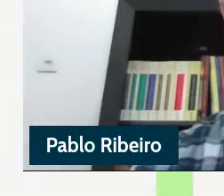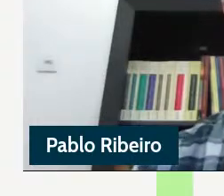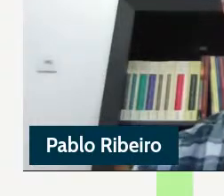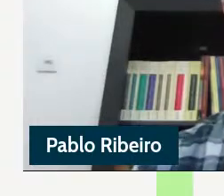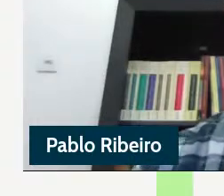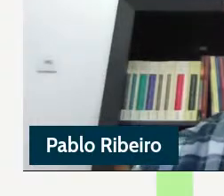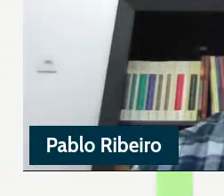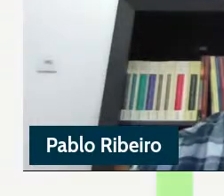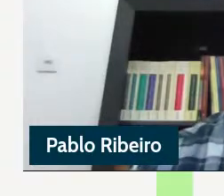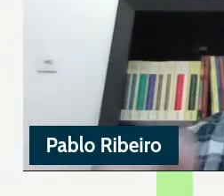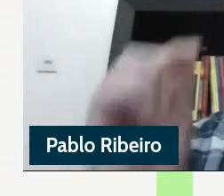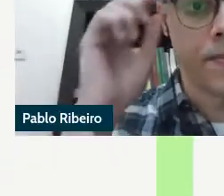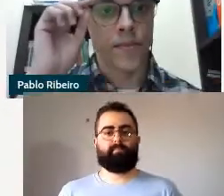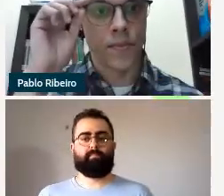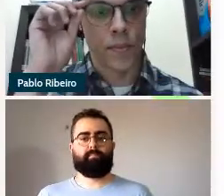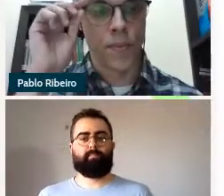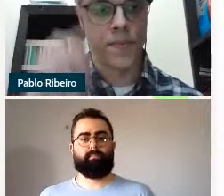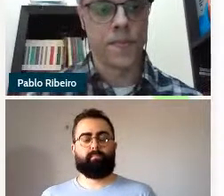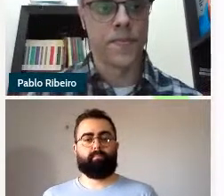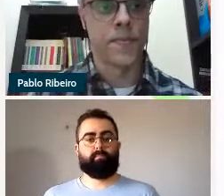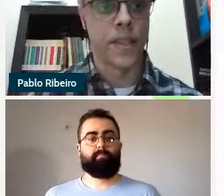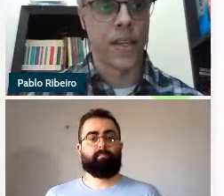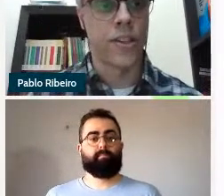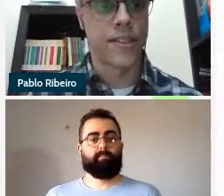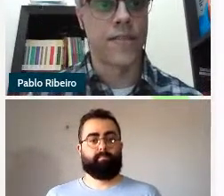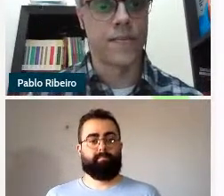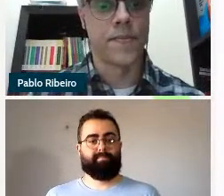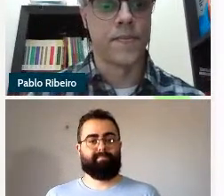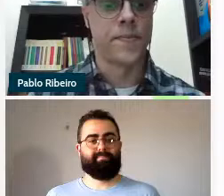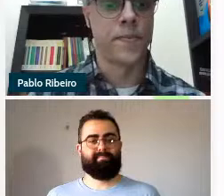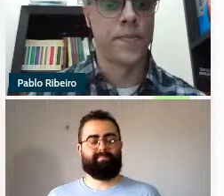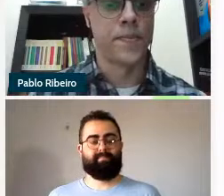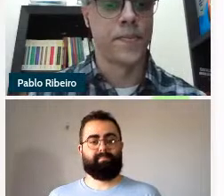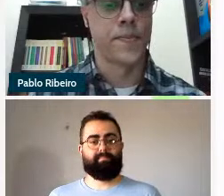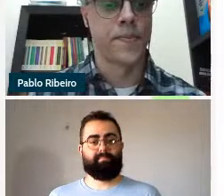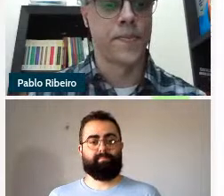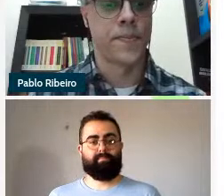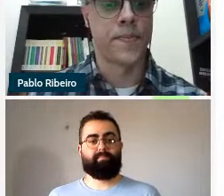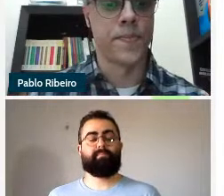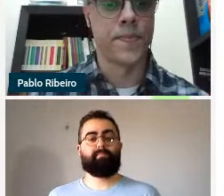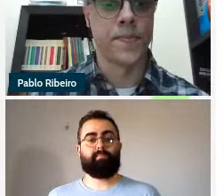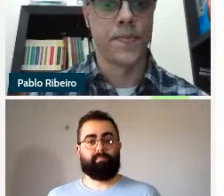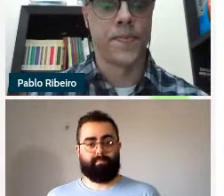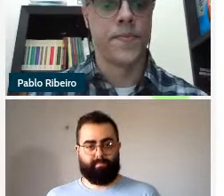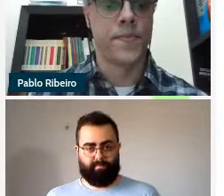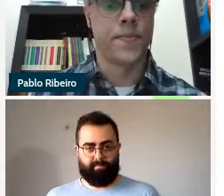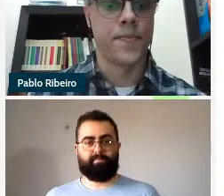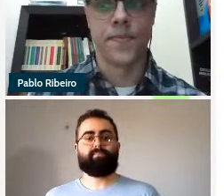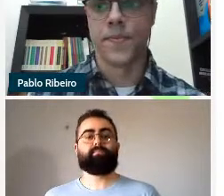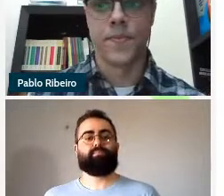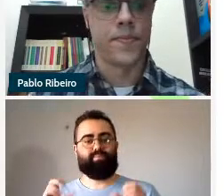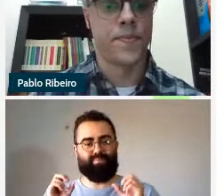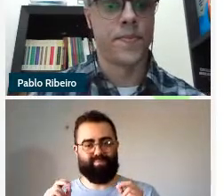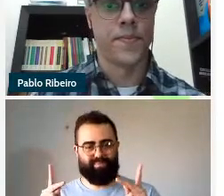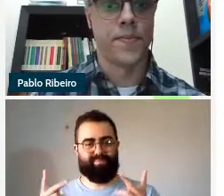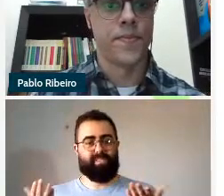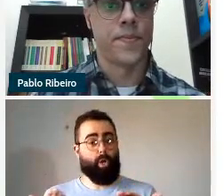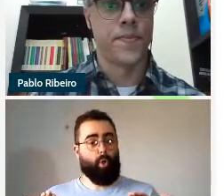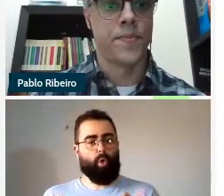Ok. Então eu vou assumir. Ok, ali. Tá, ótimo. Ok.